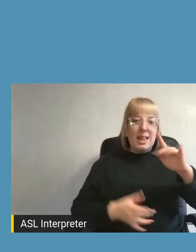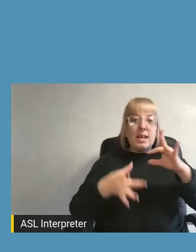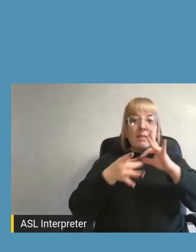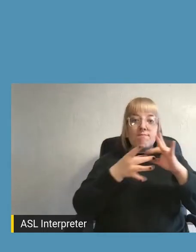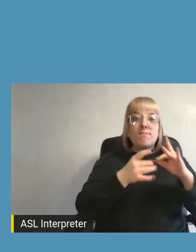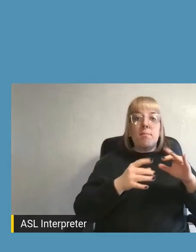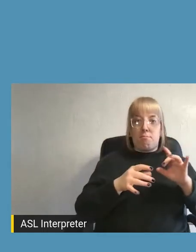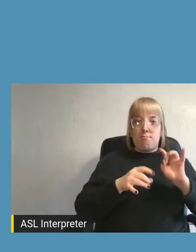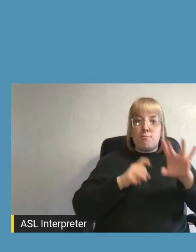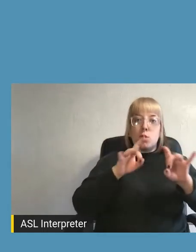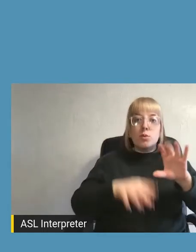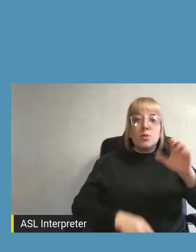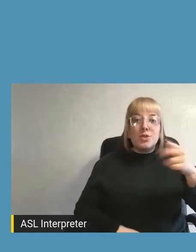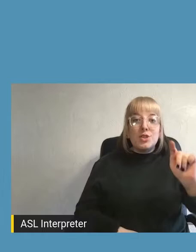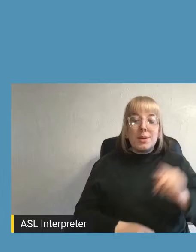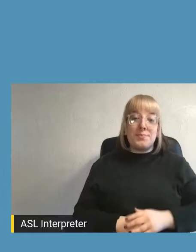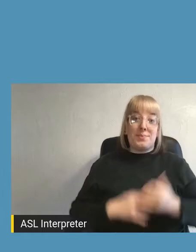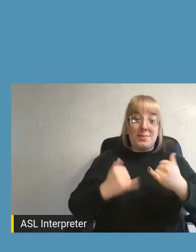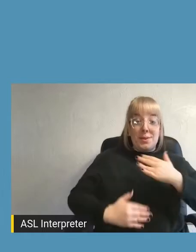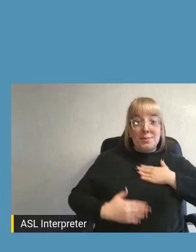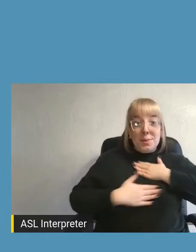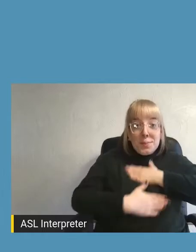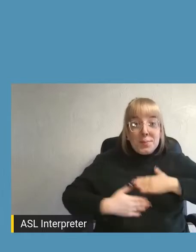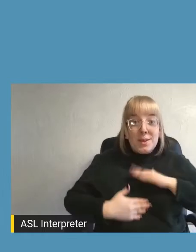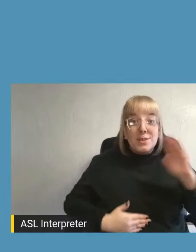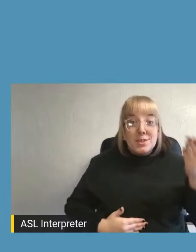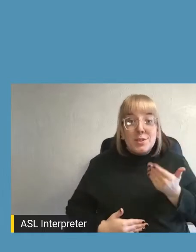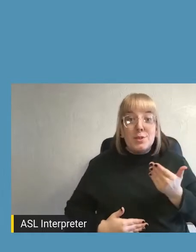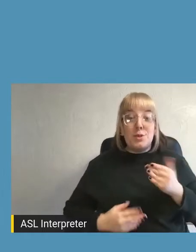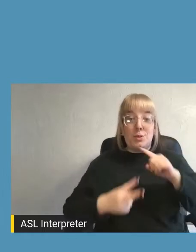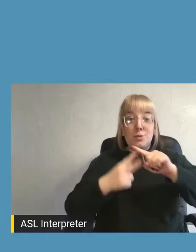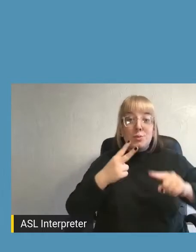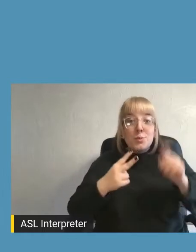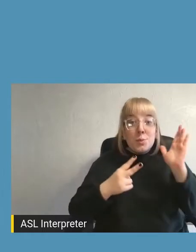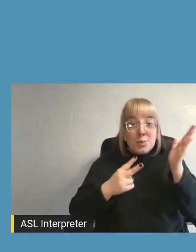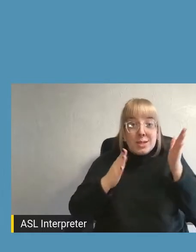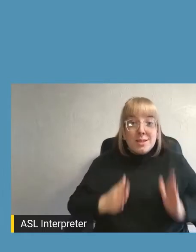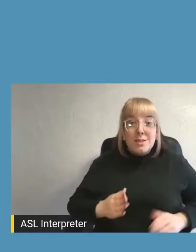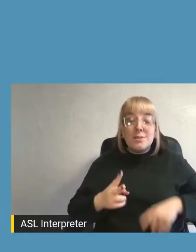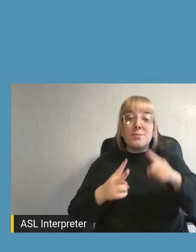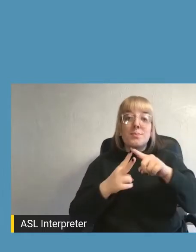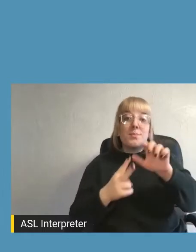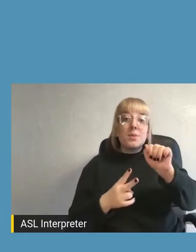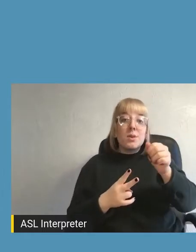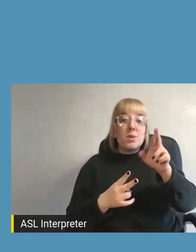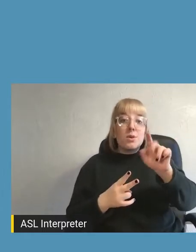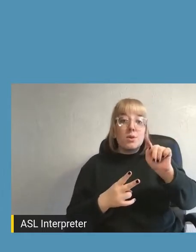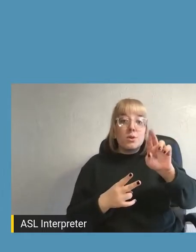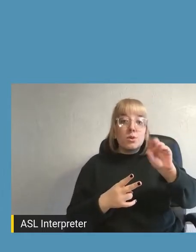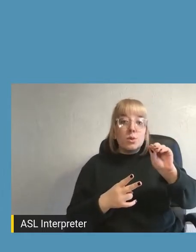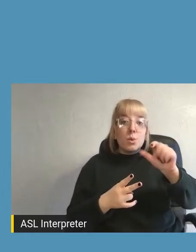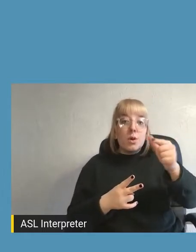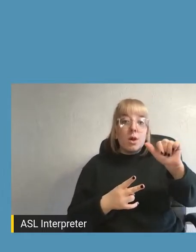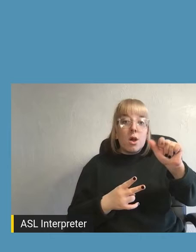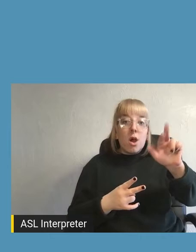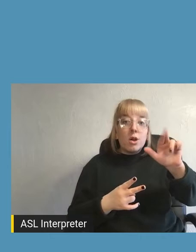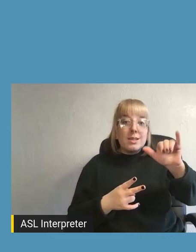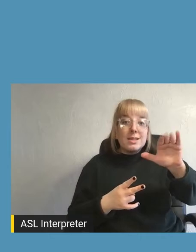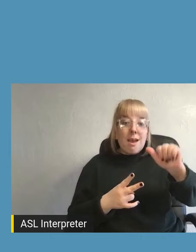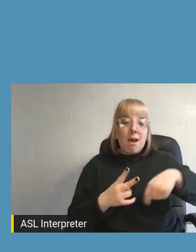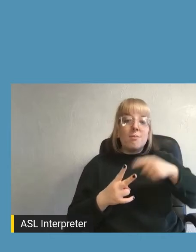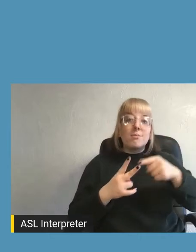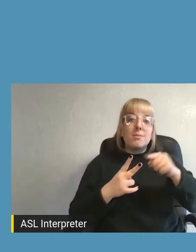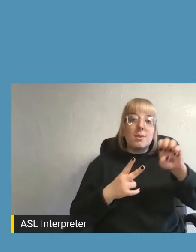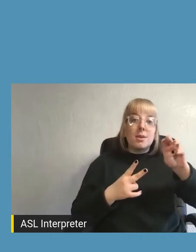And now it is my pleasure to introduce today's presenters, Arturo Garcia and Emily Robertson. Emily Robertson